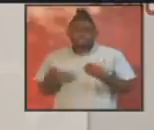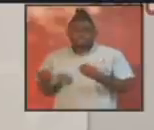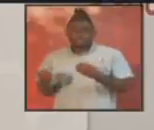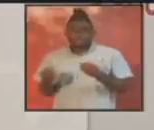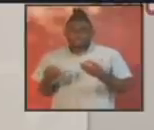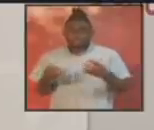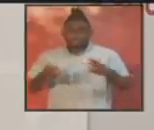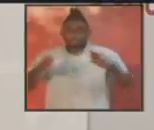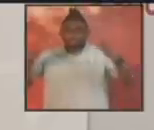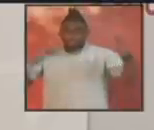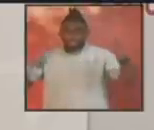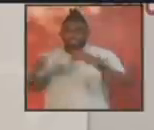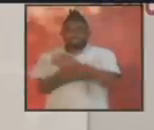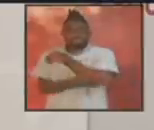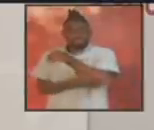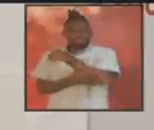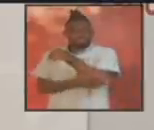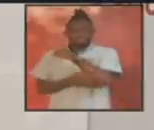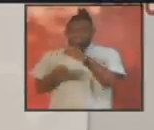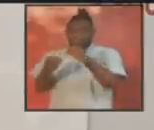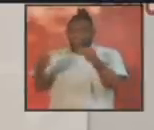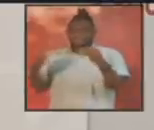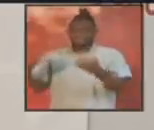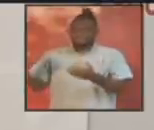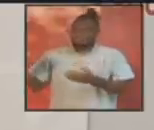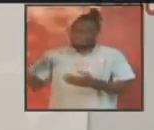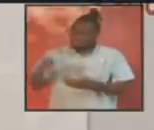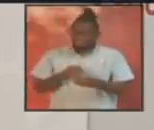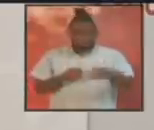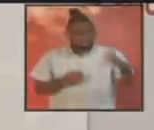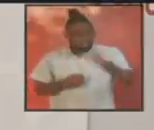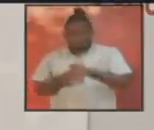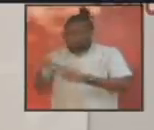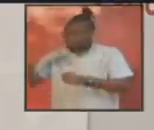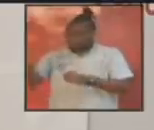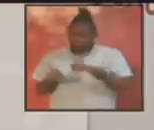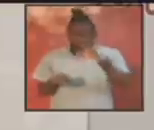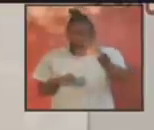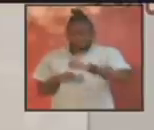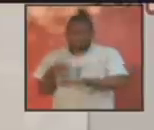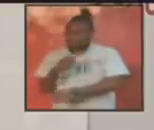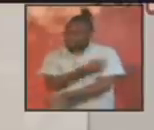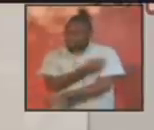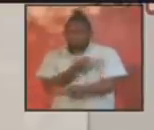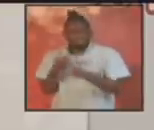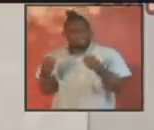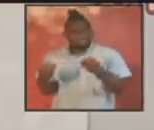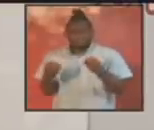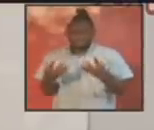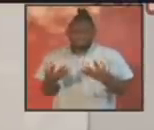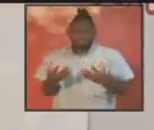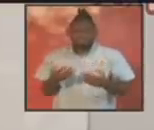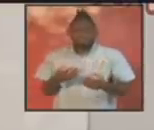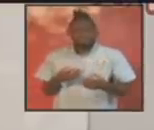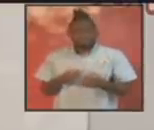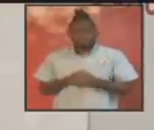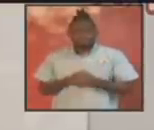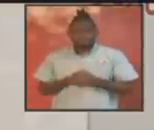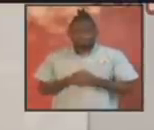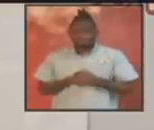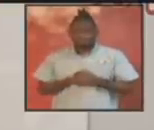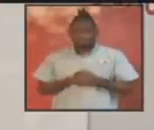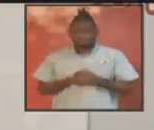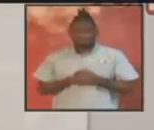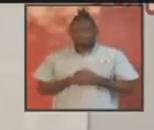been vacuuming up supplies of available vaccine, and there is a